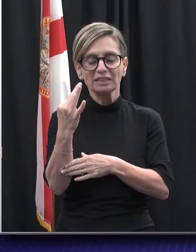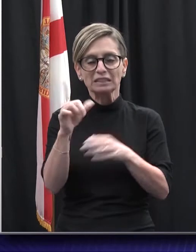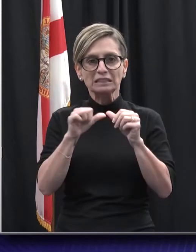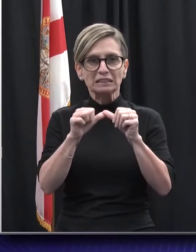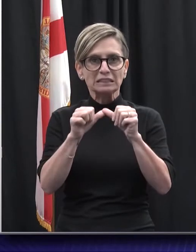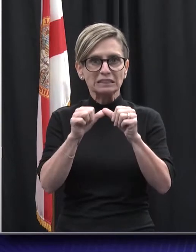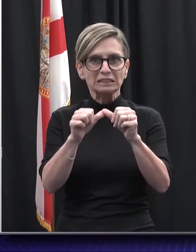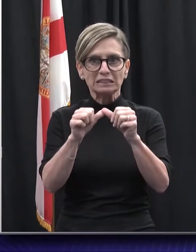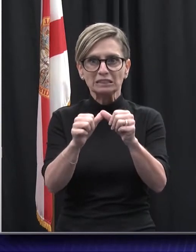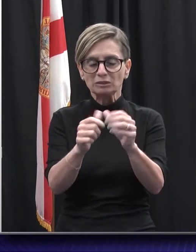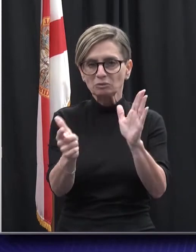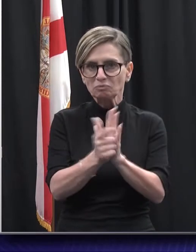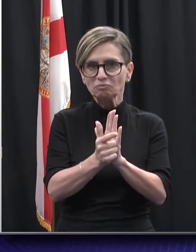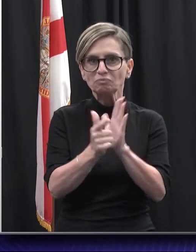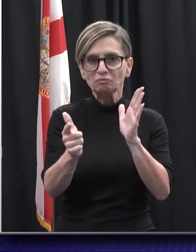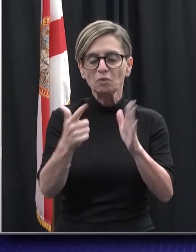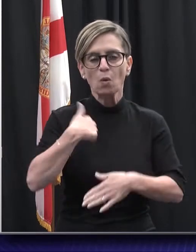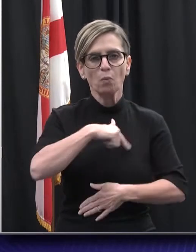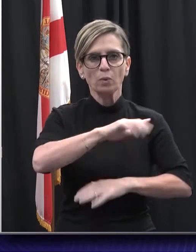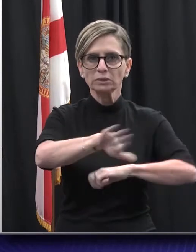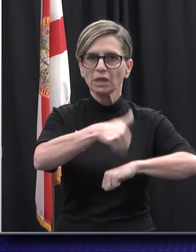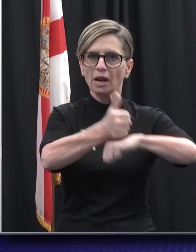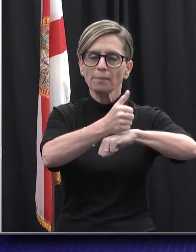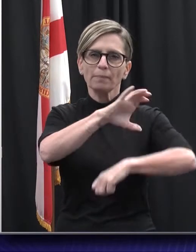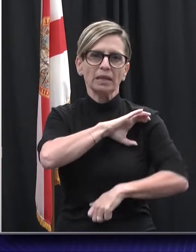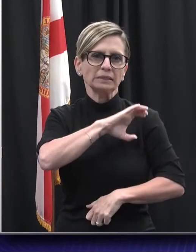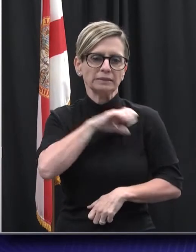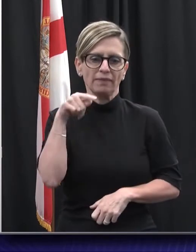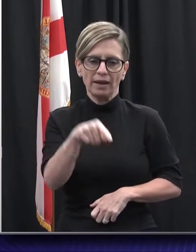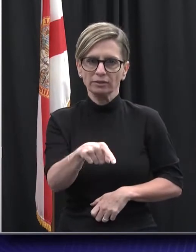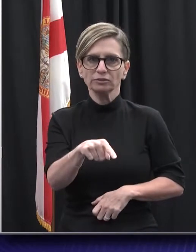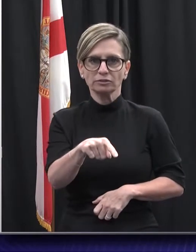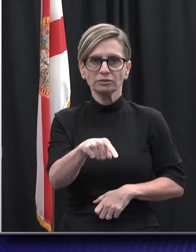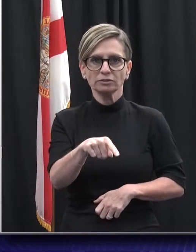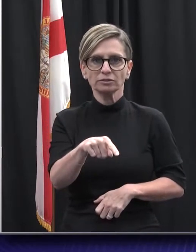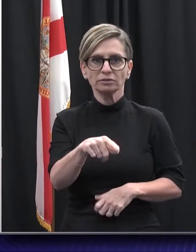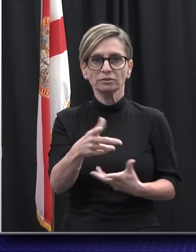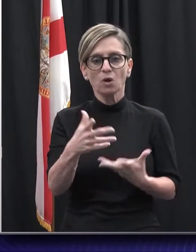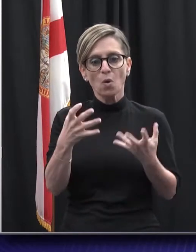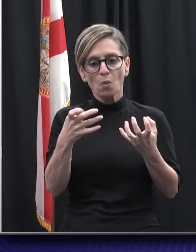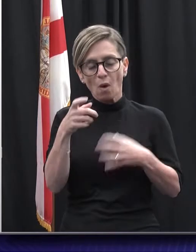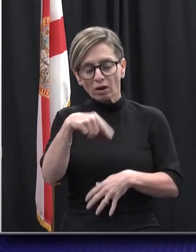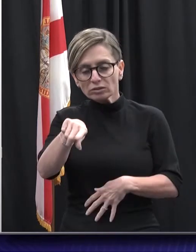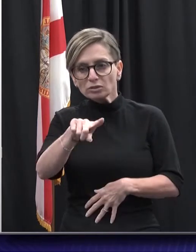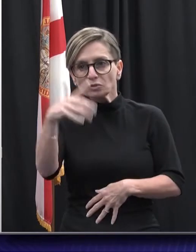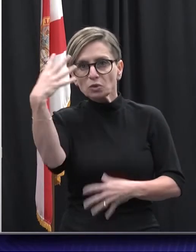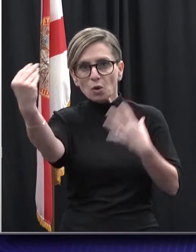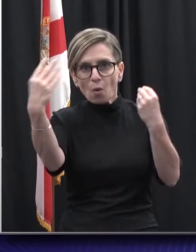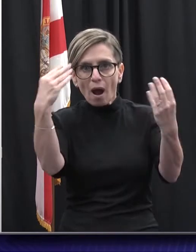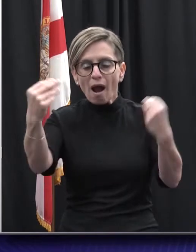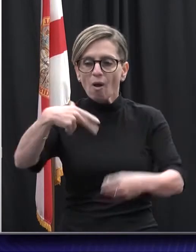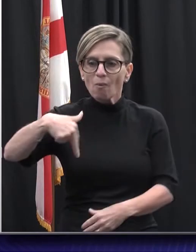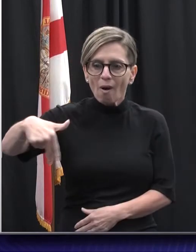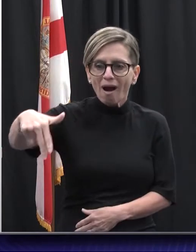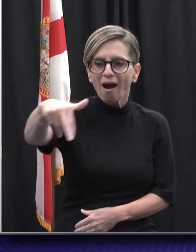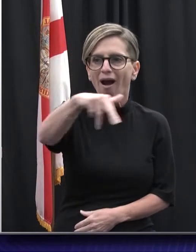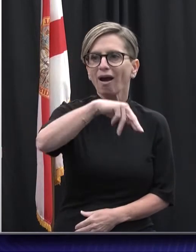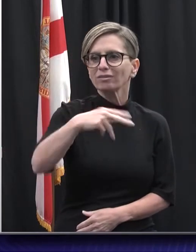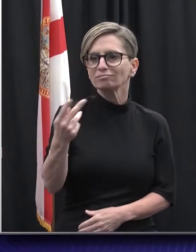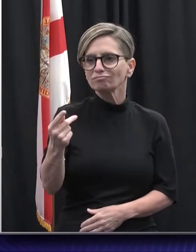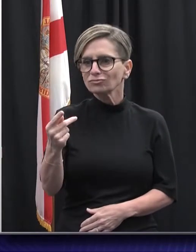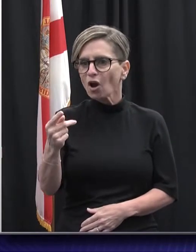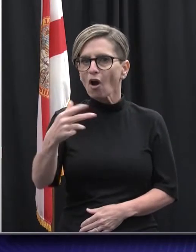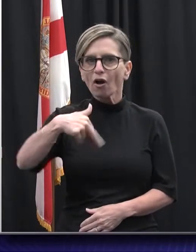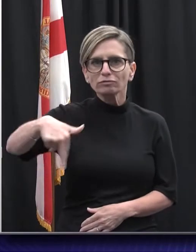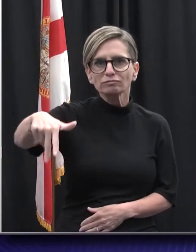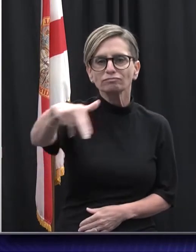law enforcement in place. We do not want to do that. We want you to go out. We want you to enjoy the parks that are there, walk your dog, keep your